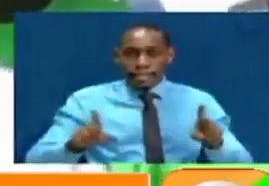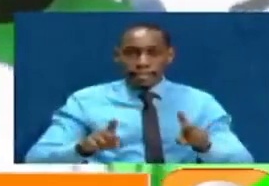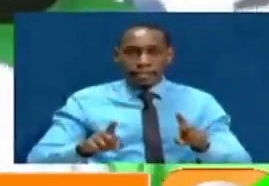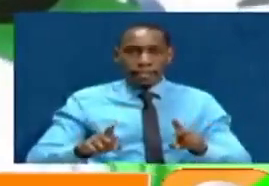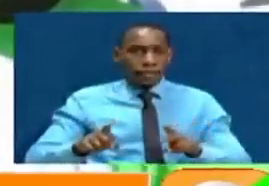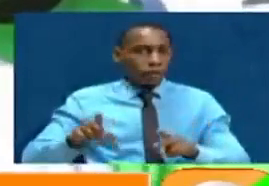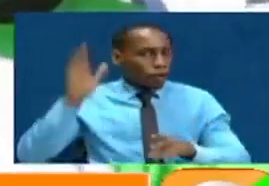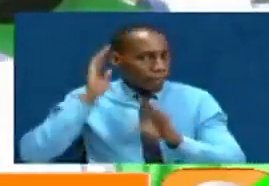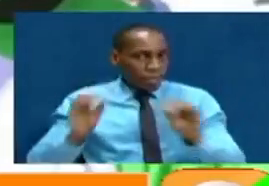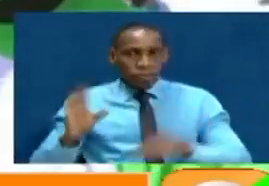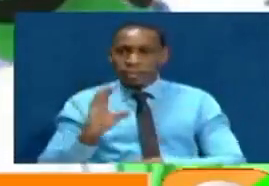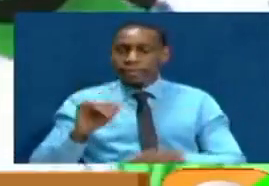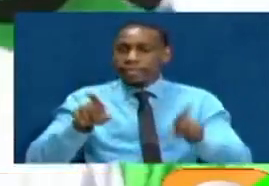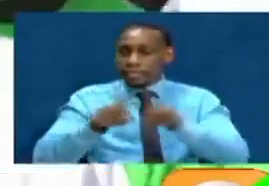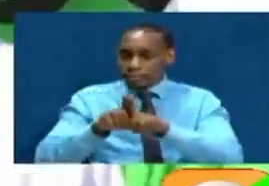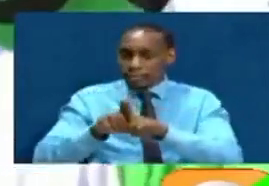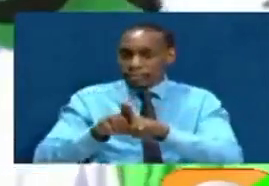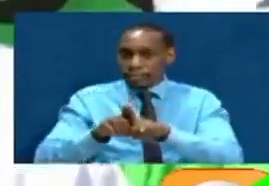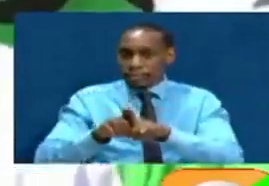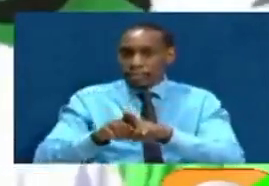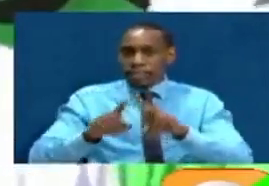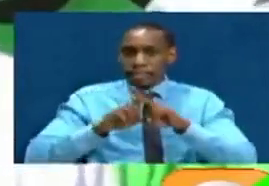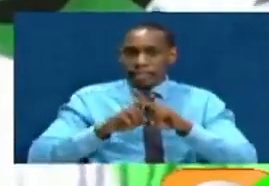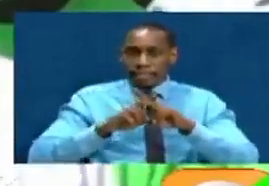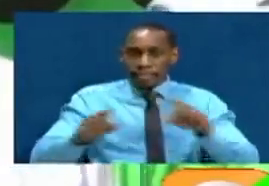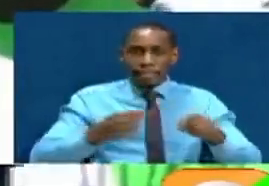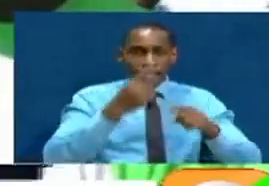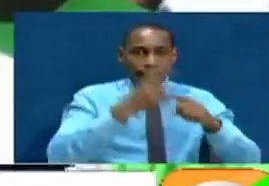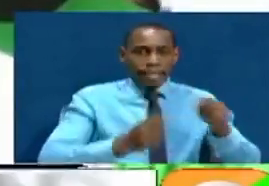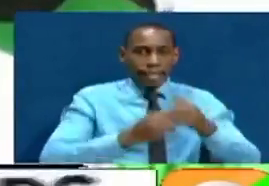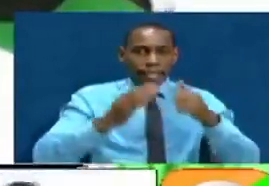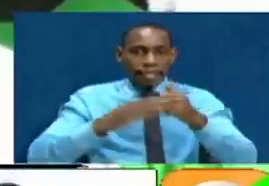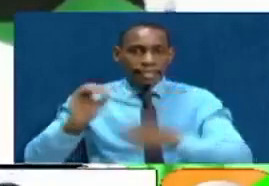civil disobedience. Vile vile, ipanze 1990s.